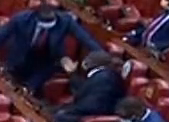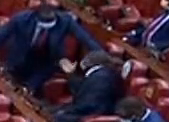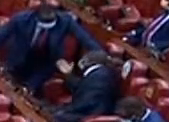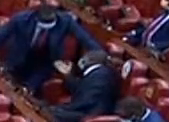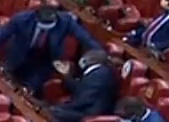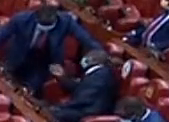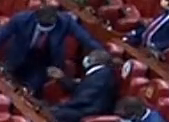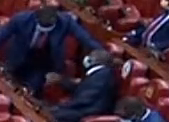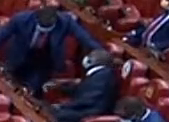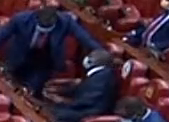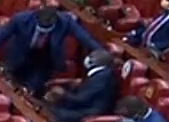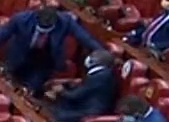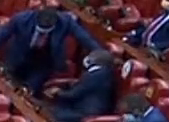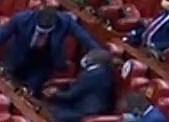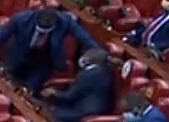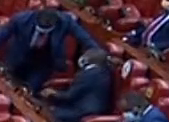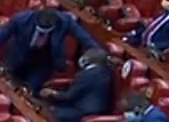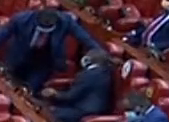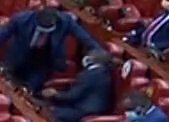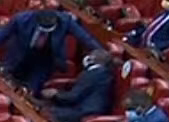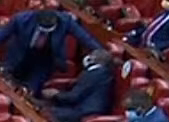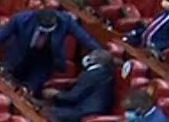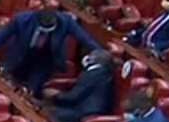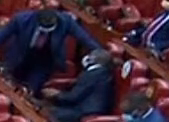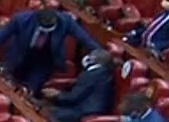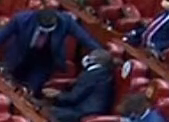Is there no petition?